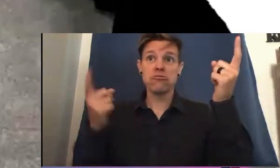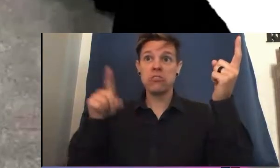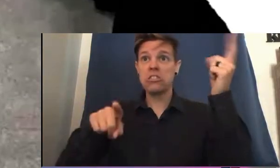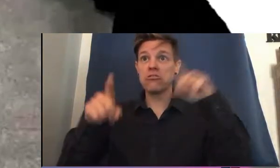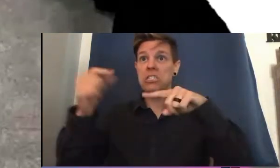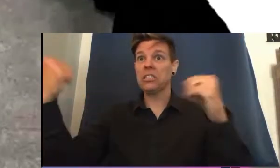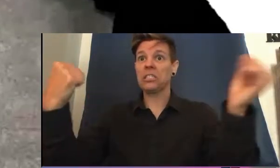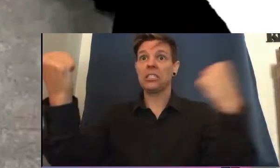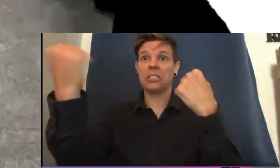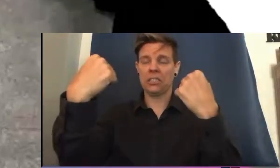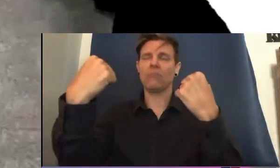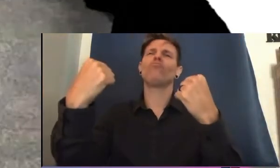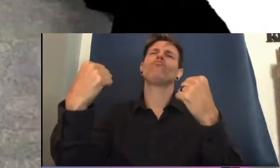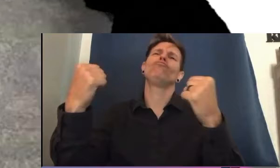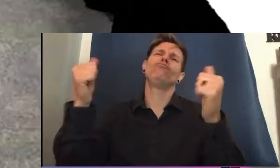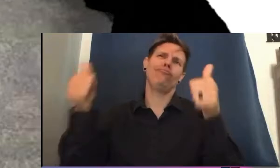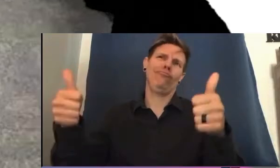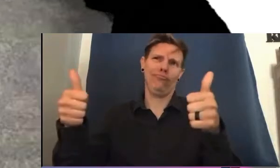Aye. Aye.